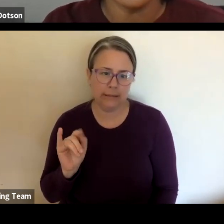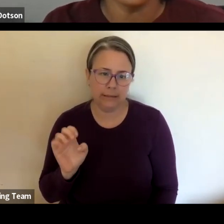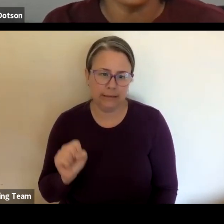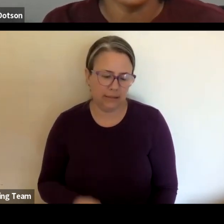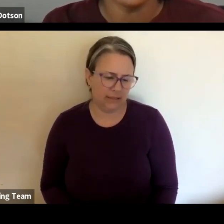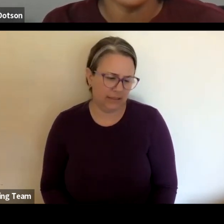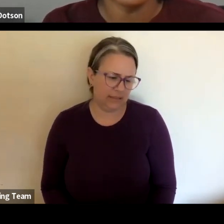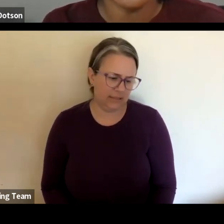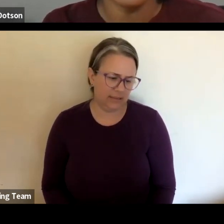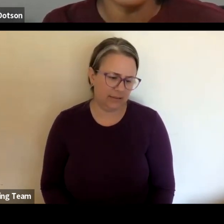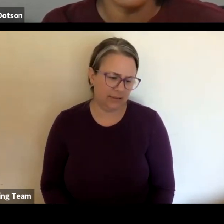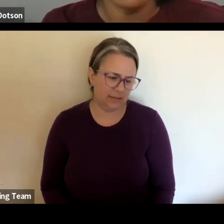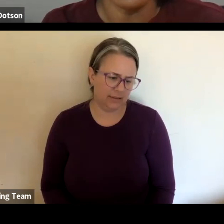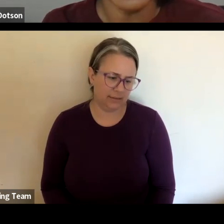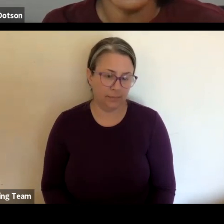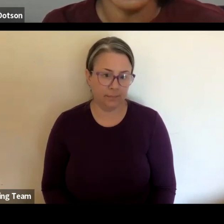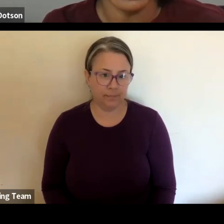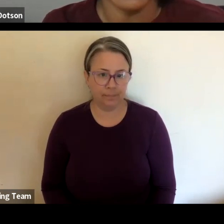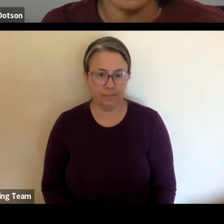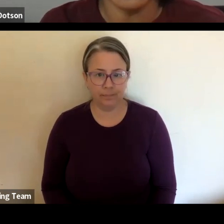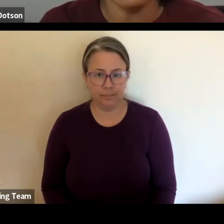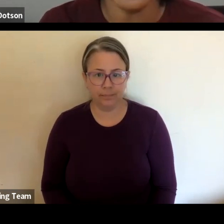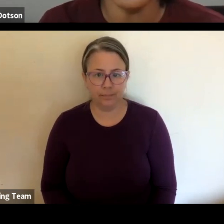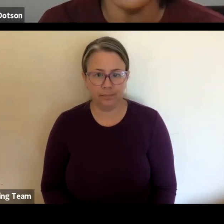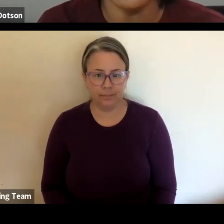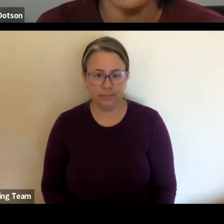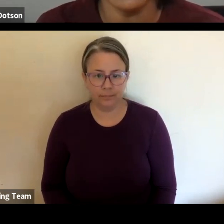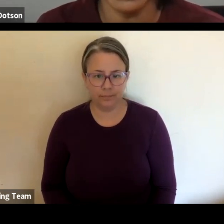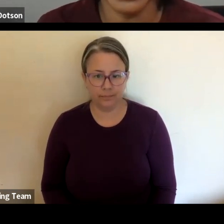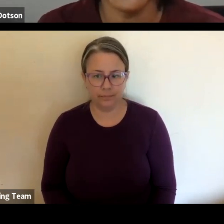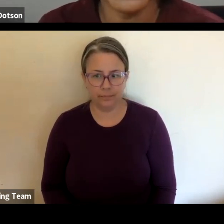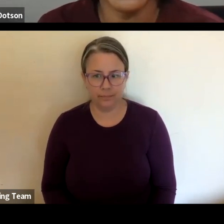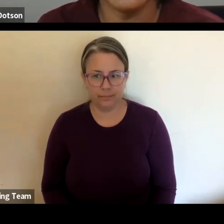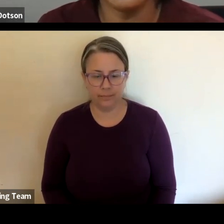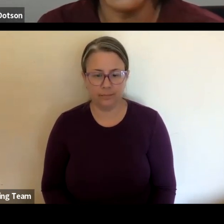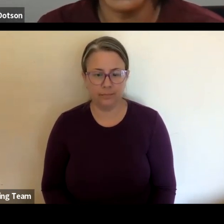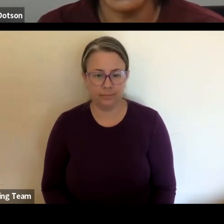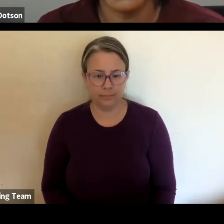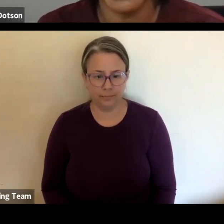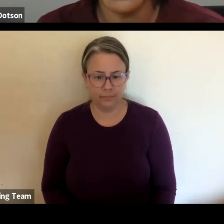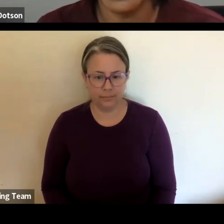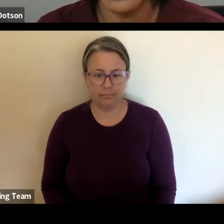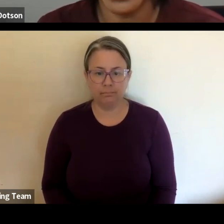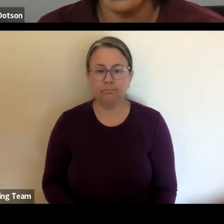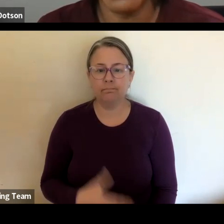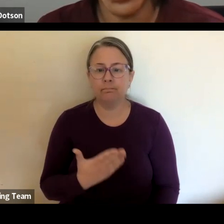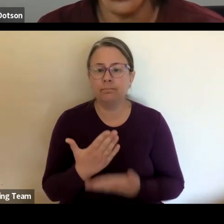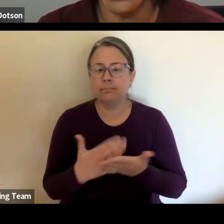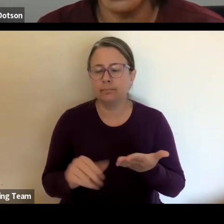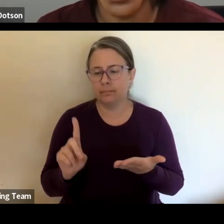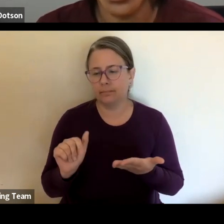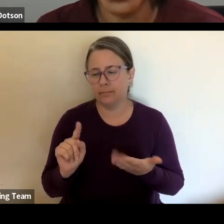So this slide shows you some data from studies that I've done in the past. These were actually